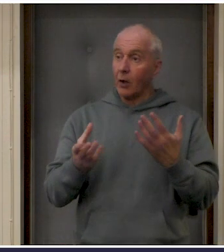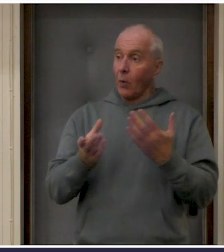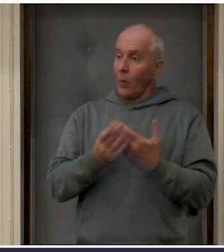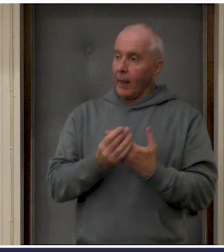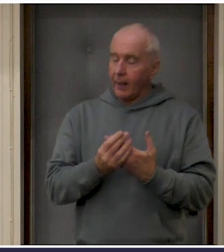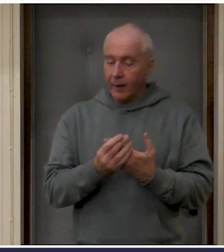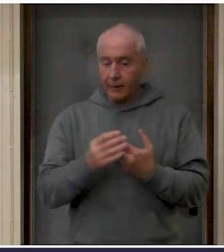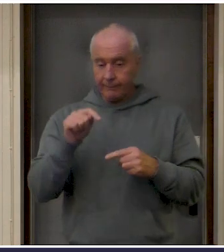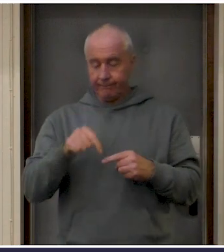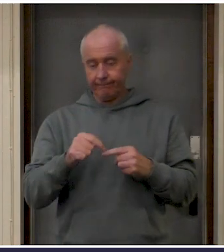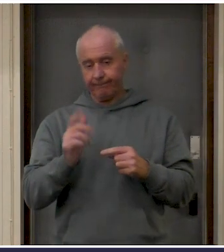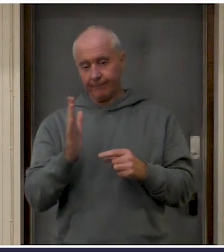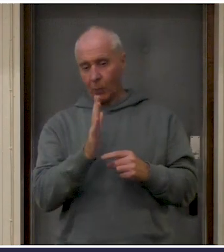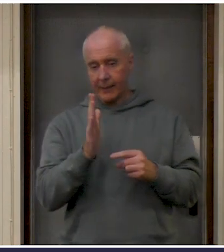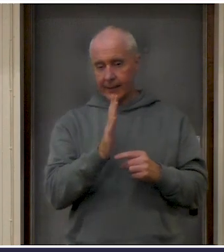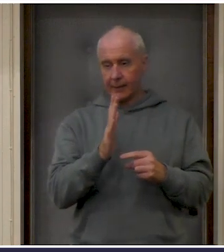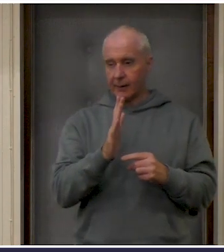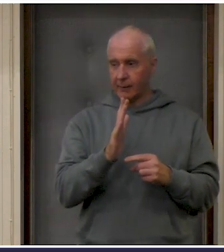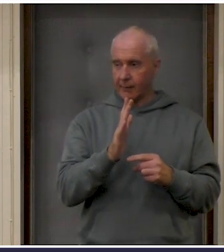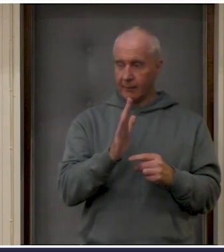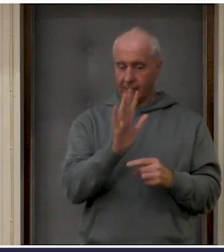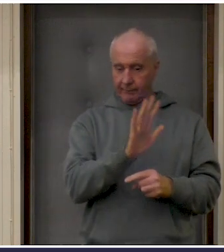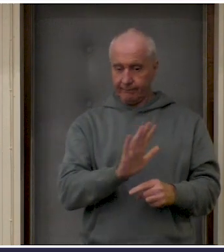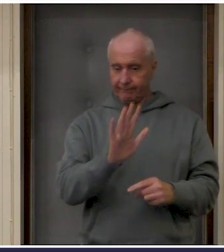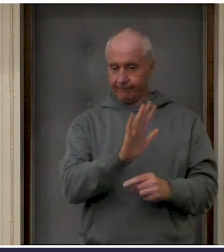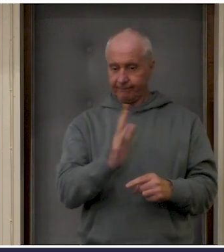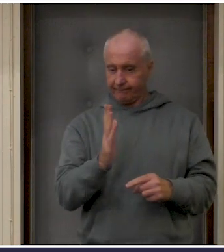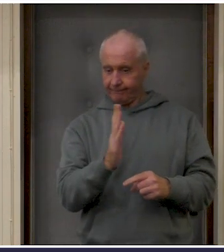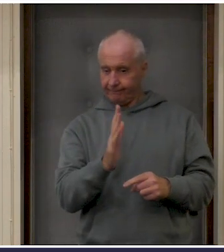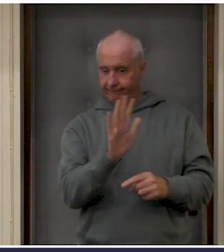would operate in the Western sort of energy markets.